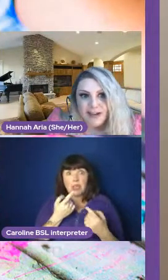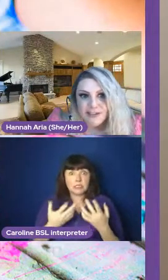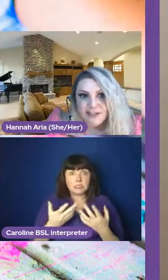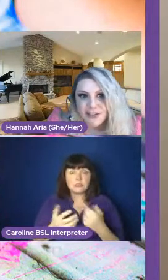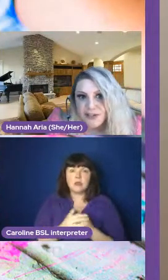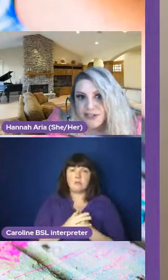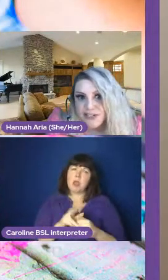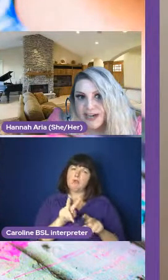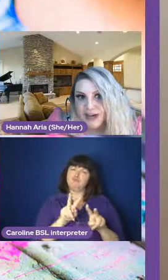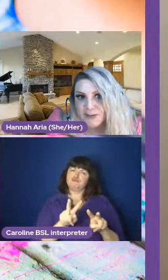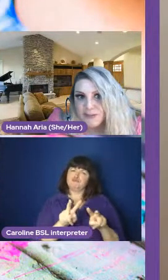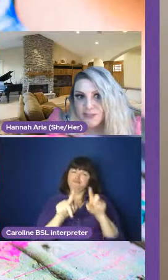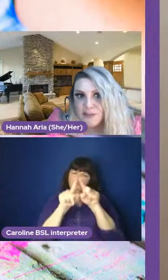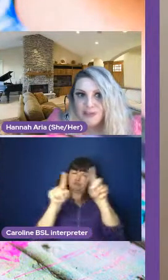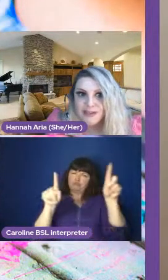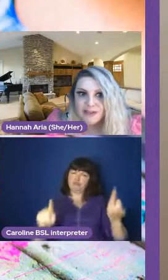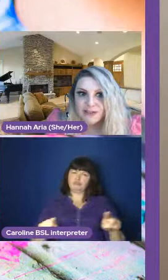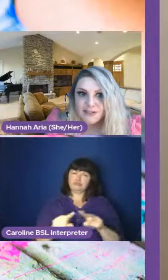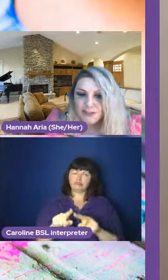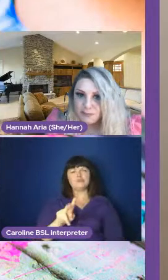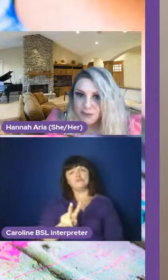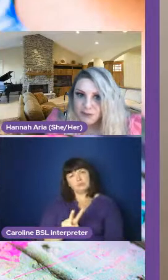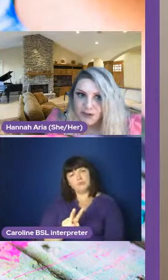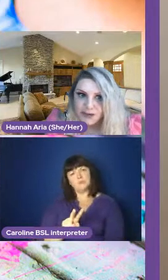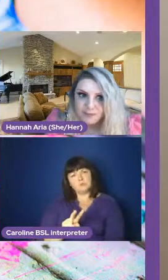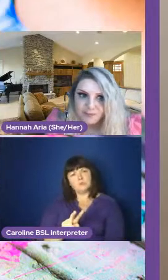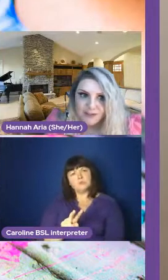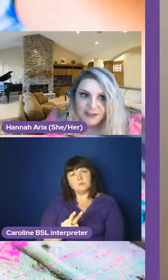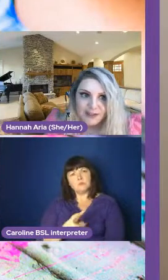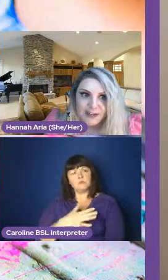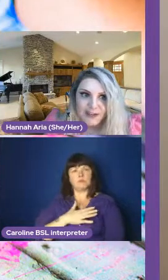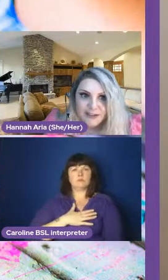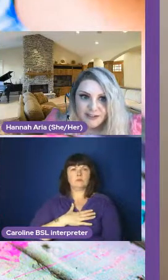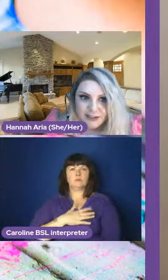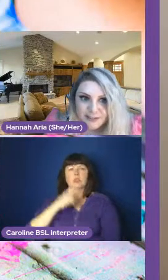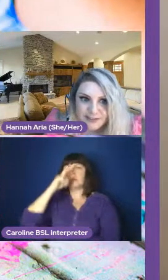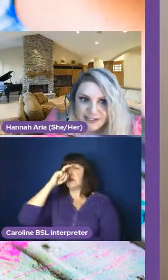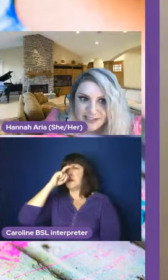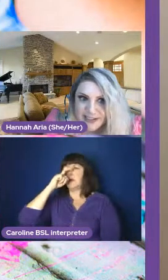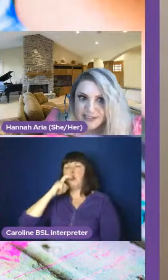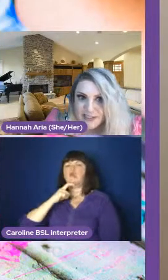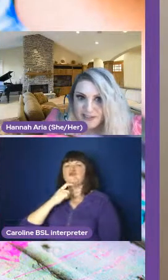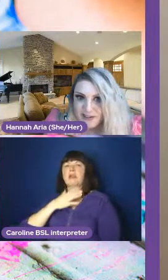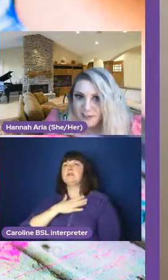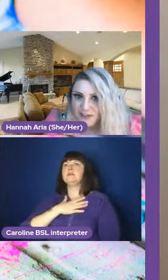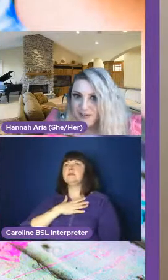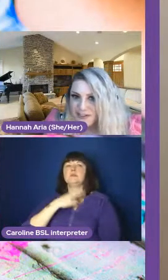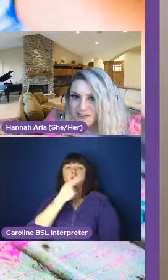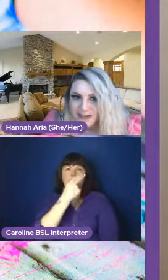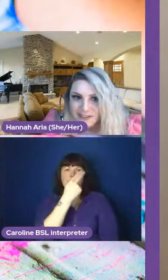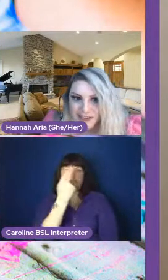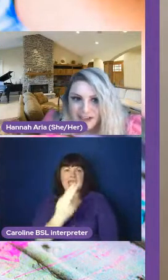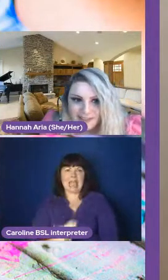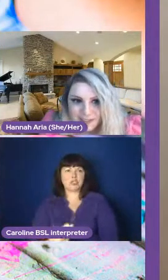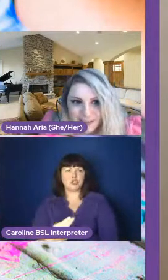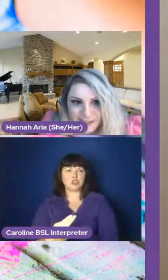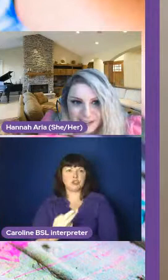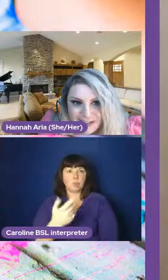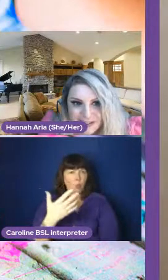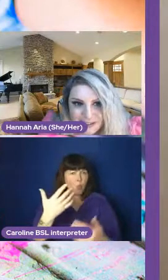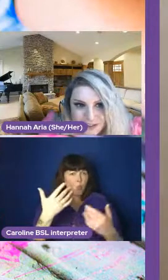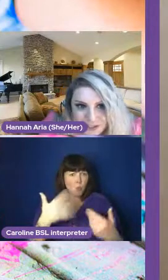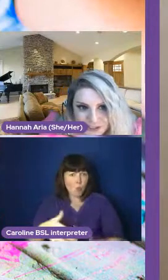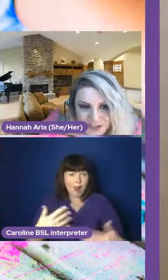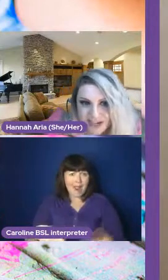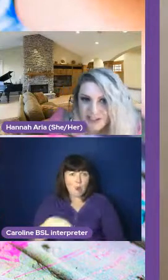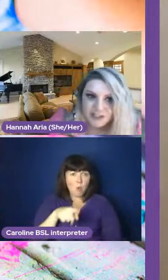love the fact that she started out just by doing like a self-portrait. And this sketch is like quite incredible, actually.